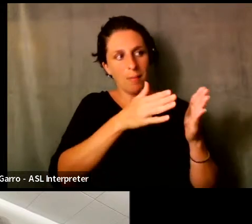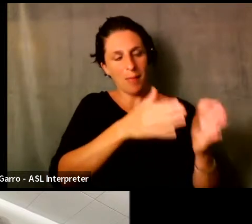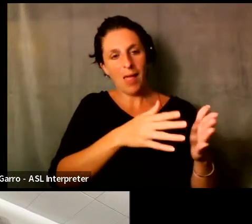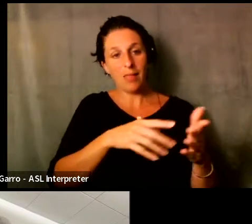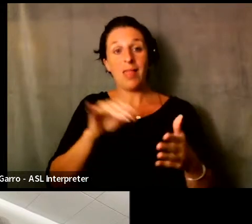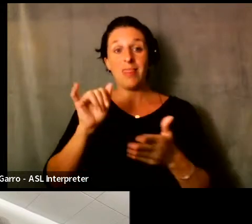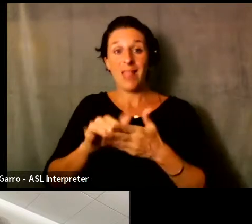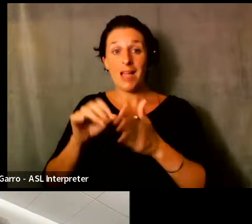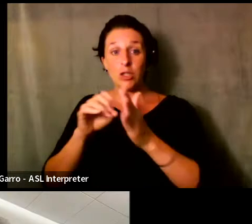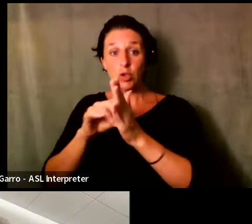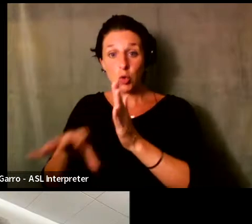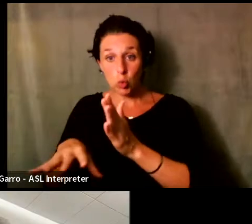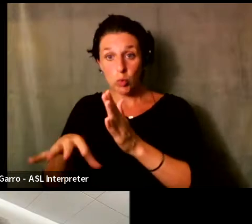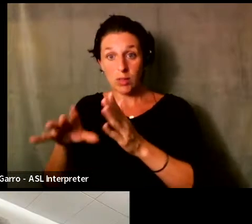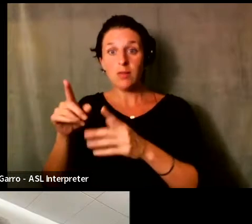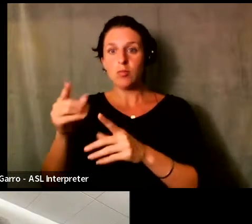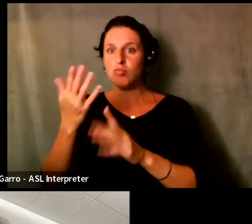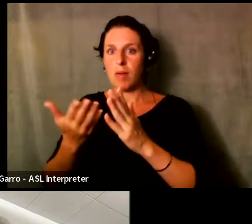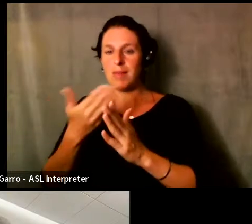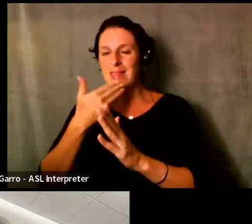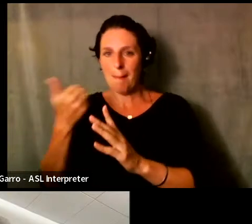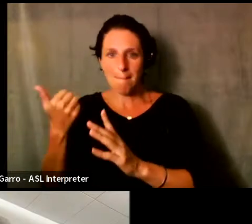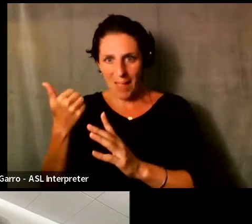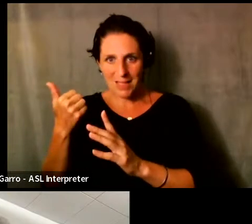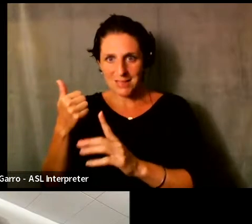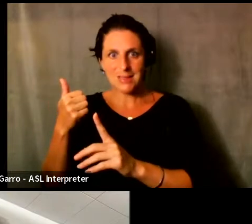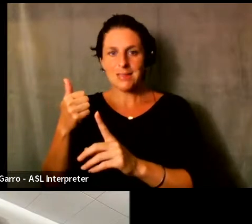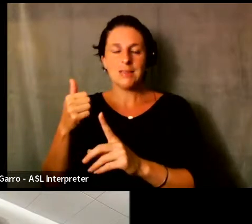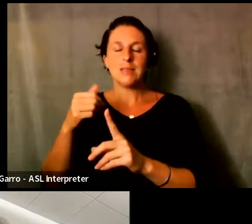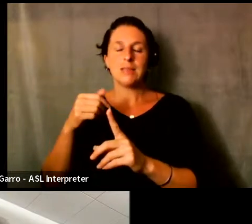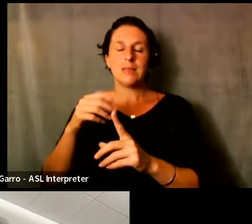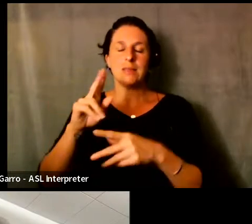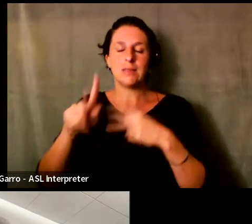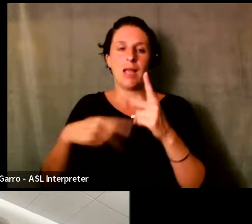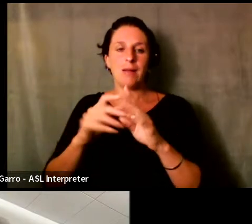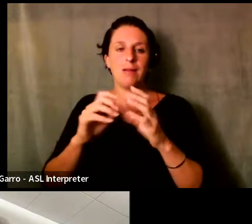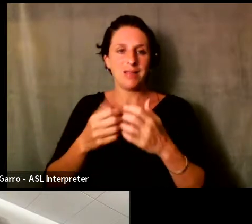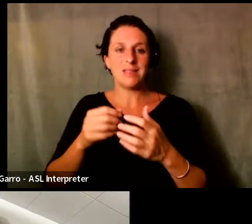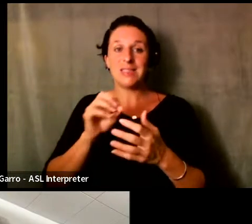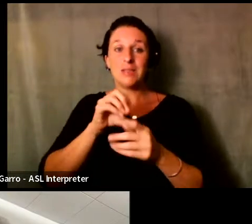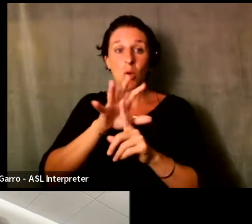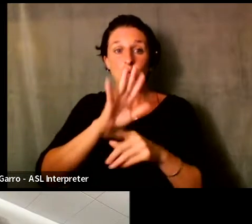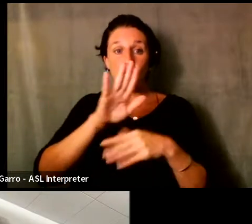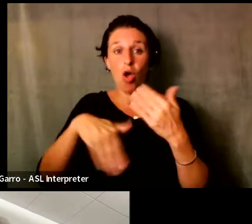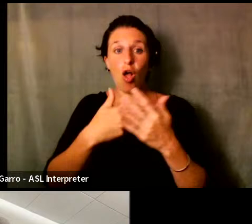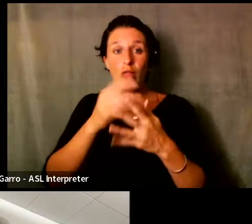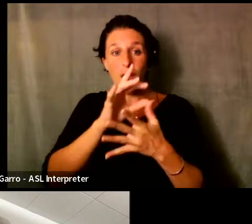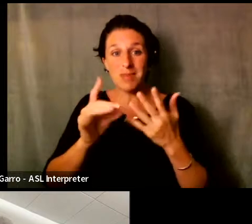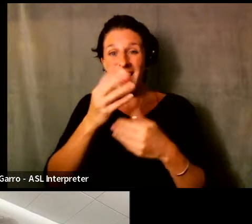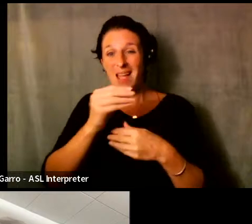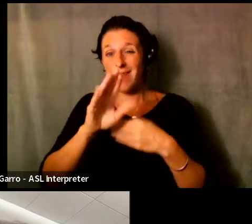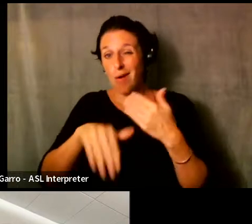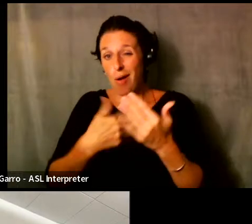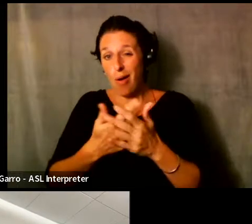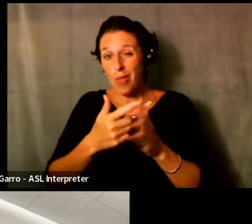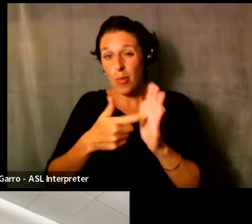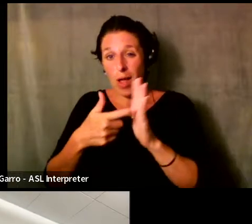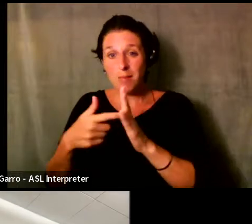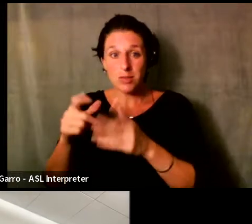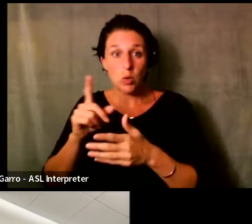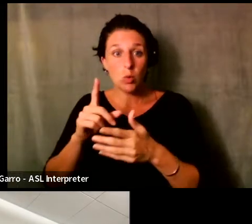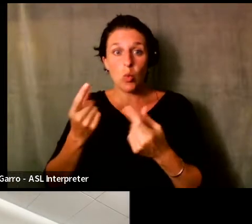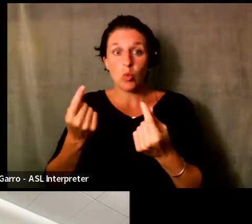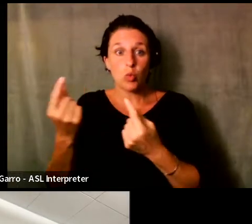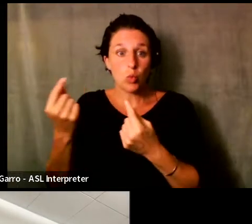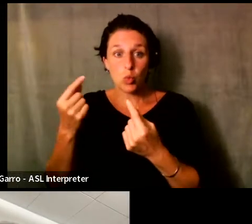probably the best kind of CTE class because it exposes them to all the options and also the requirements of what you need to do to get yourself